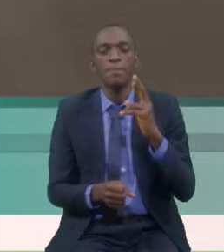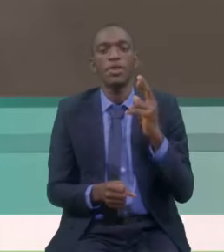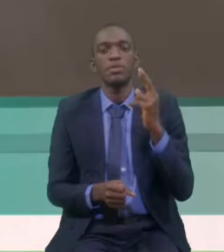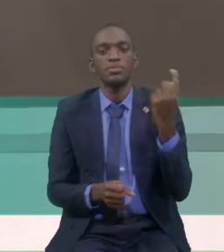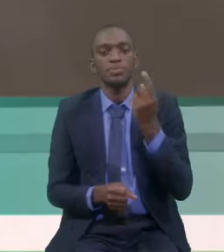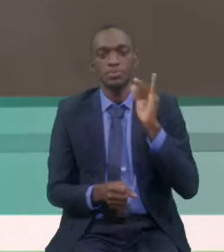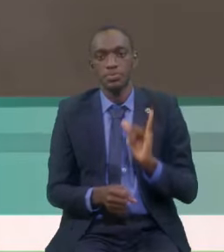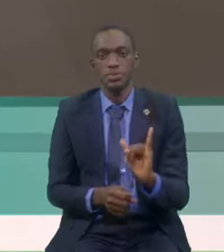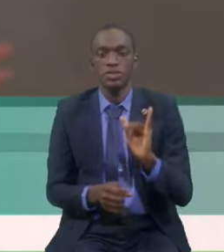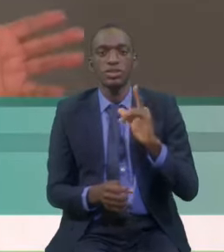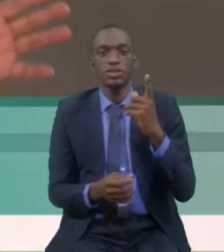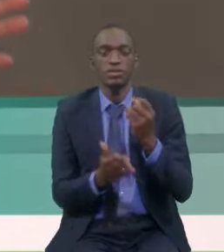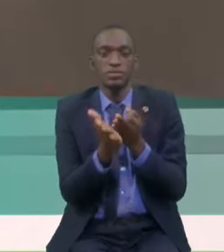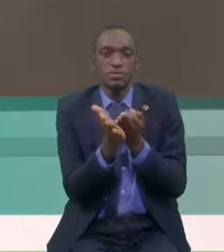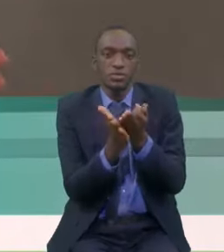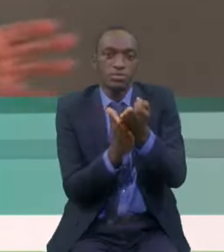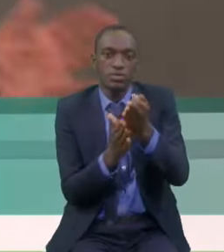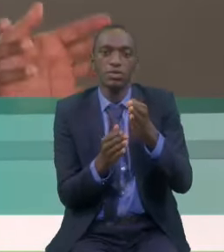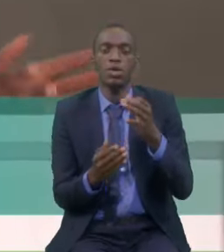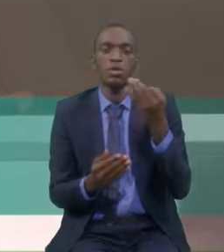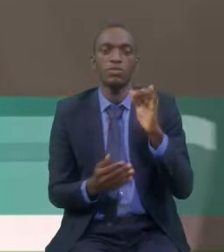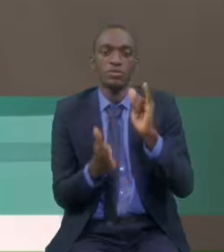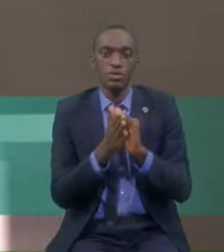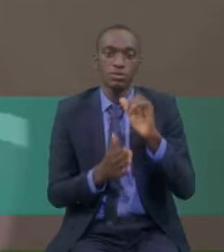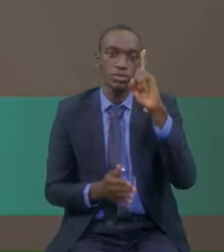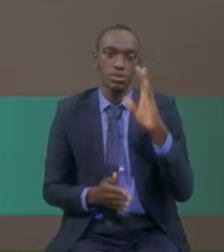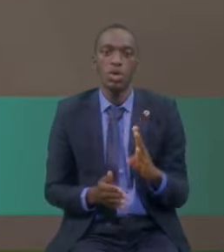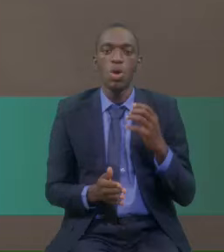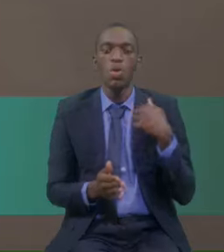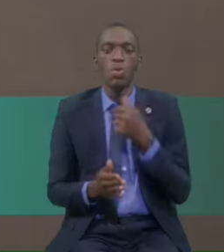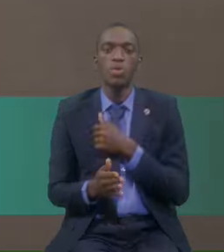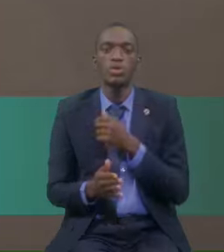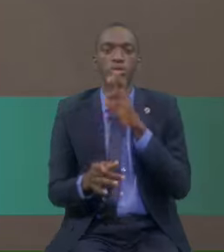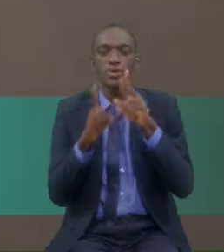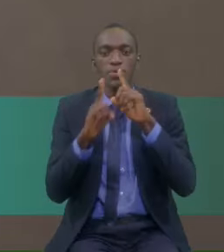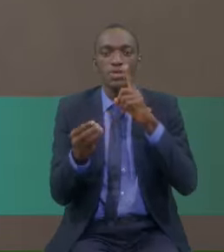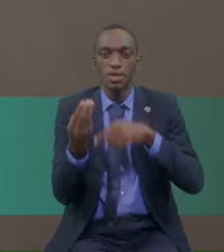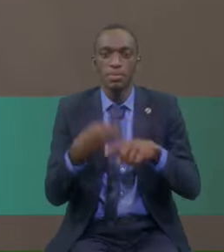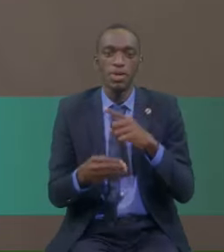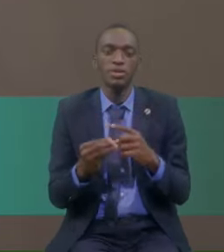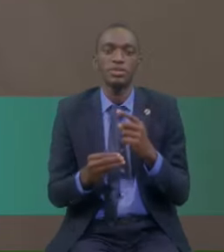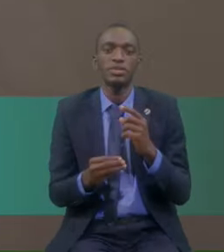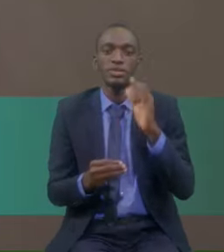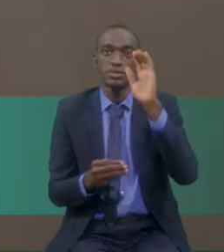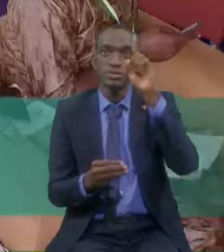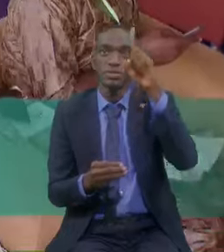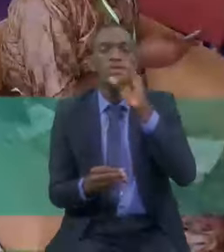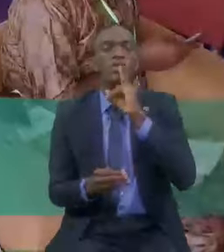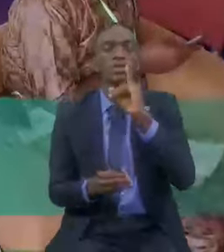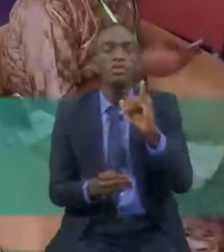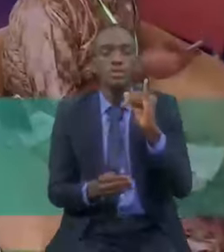that God we're talking about is everlasting. Have you not known and have you not heard that